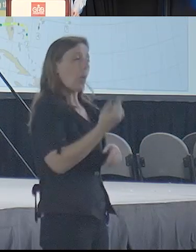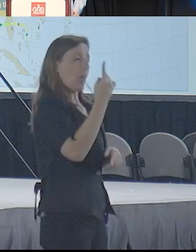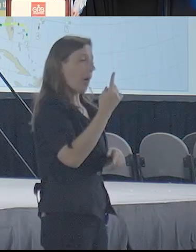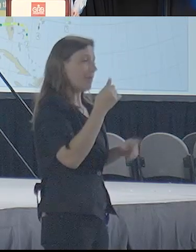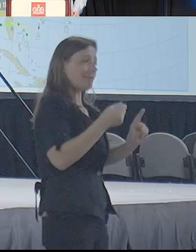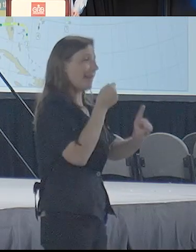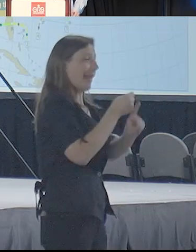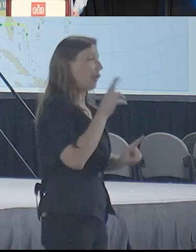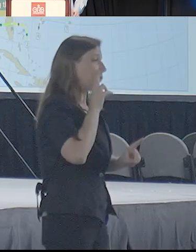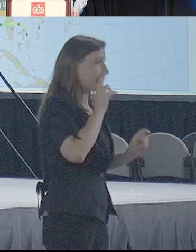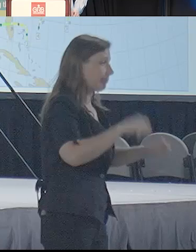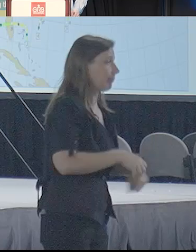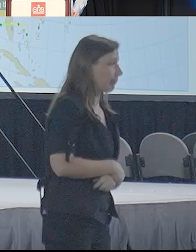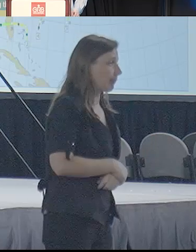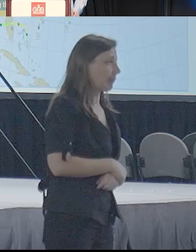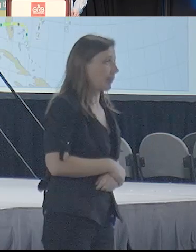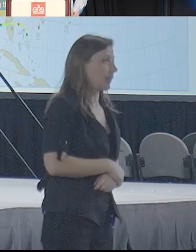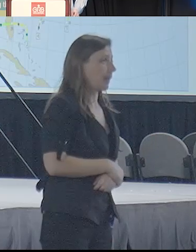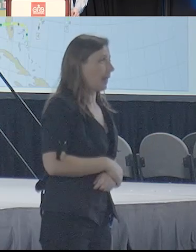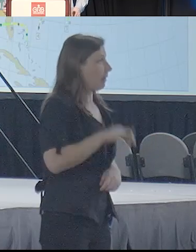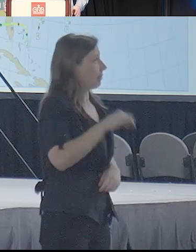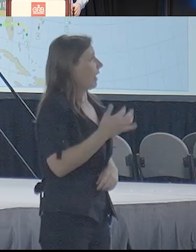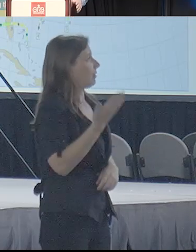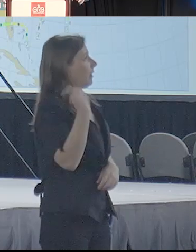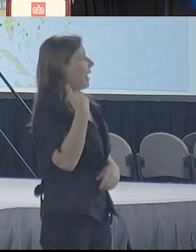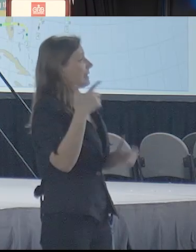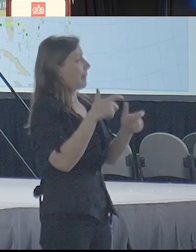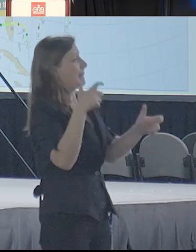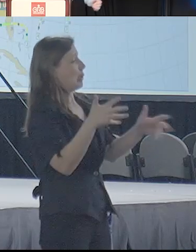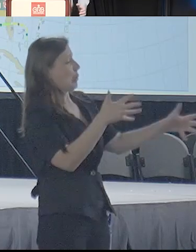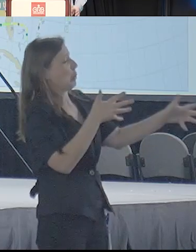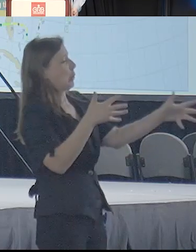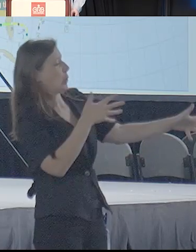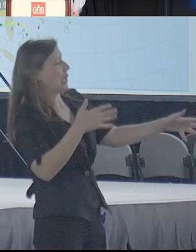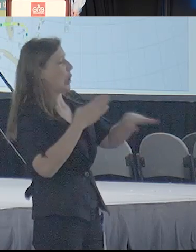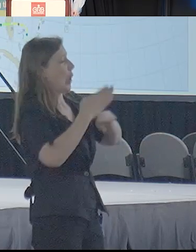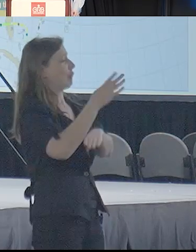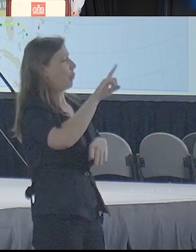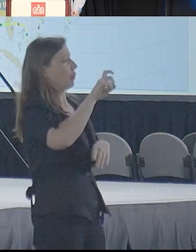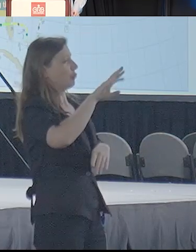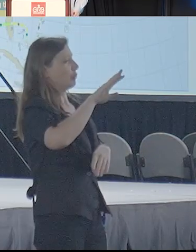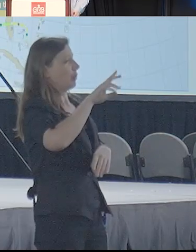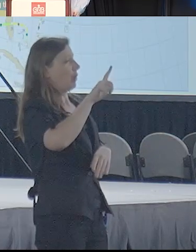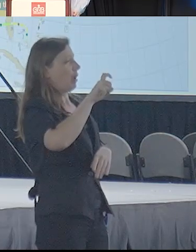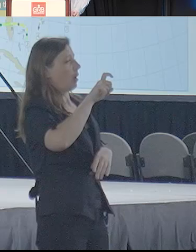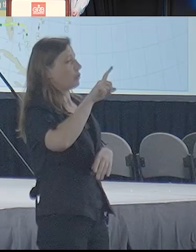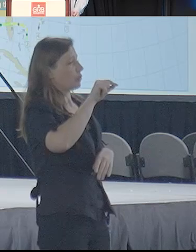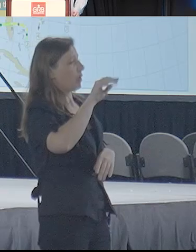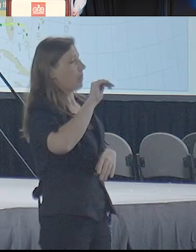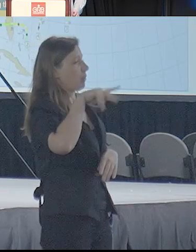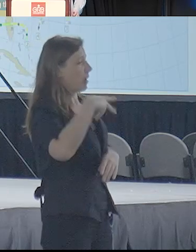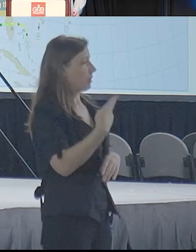Category 3 or greater hurricane, so it's the last really big windstorm that we've had as well, where winds were over 120 miles per hour in parts of the